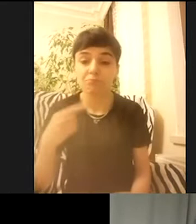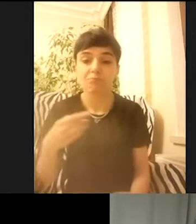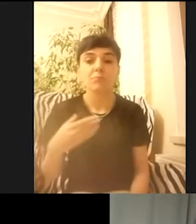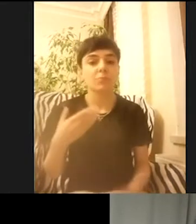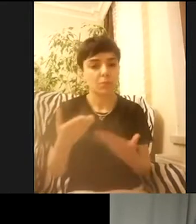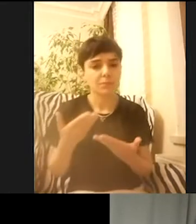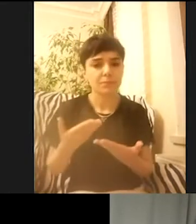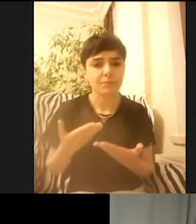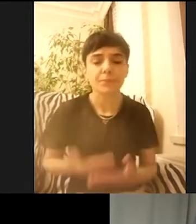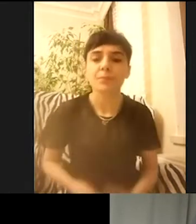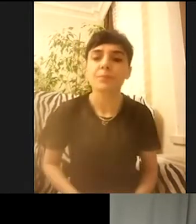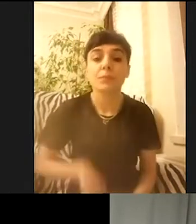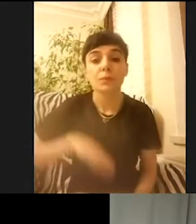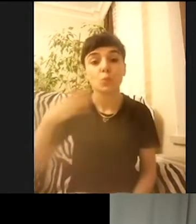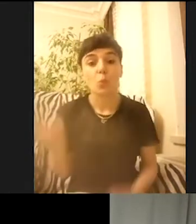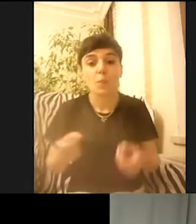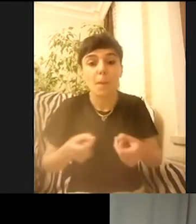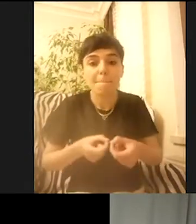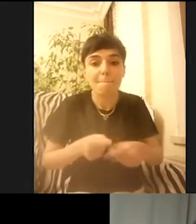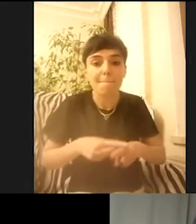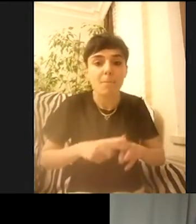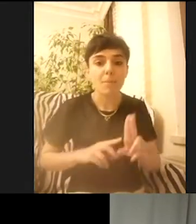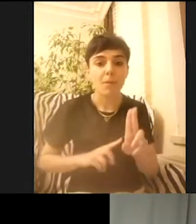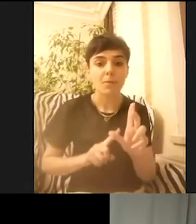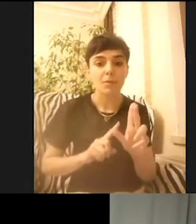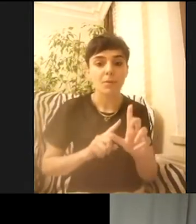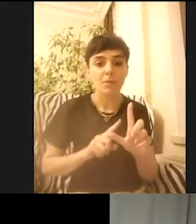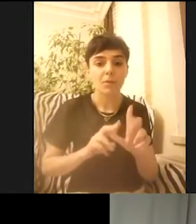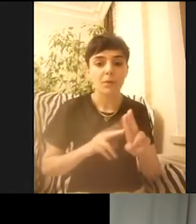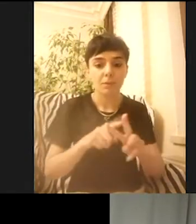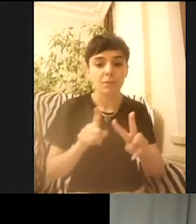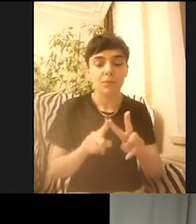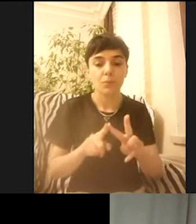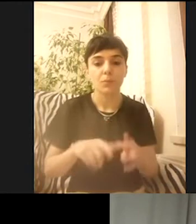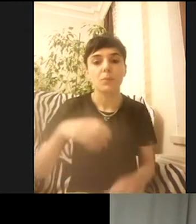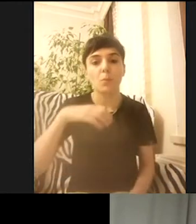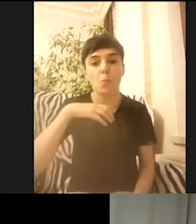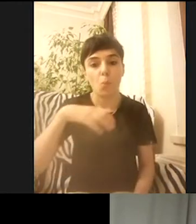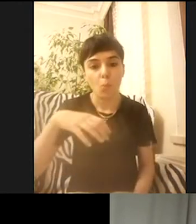about the intersection, of course, between Istanbul Pride and your work with the Balkan region Pride.